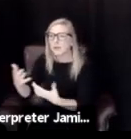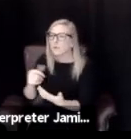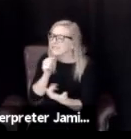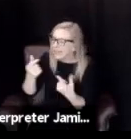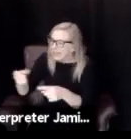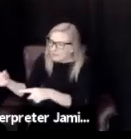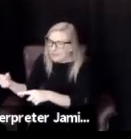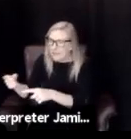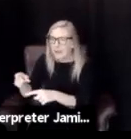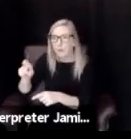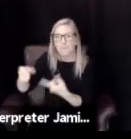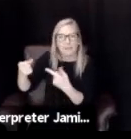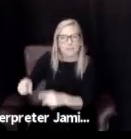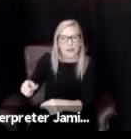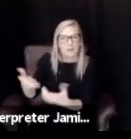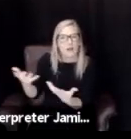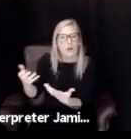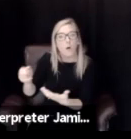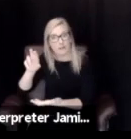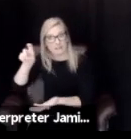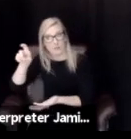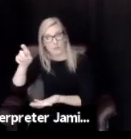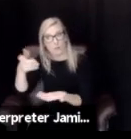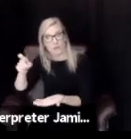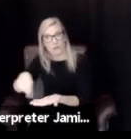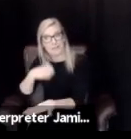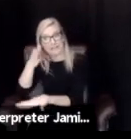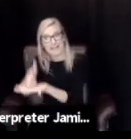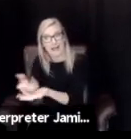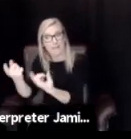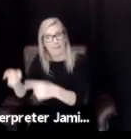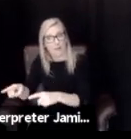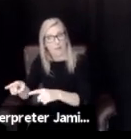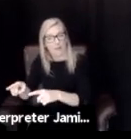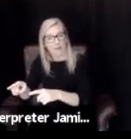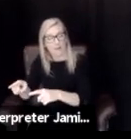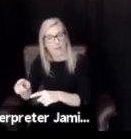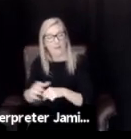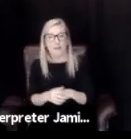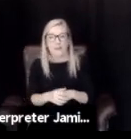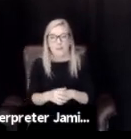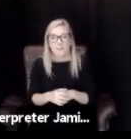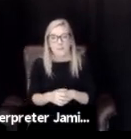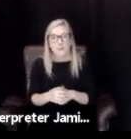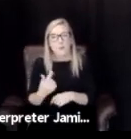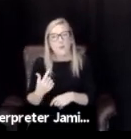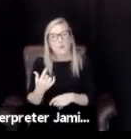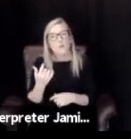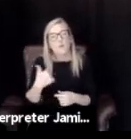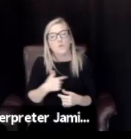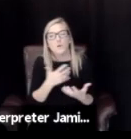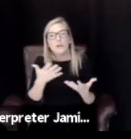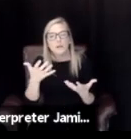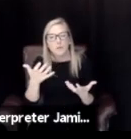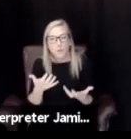happen or what needs to stop happening in order to get us where the majority of people are trying